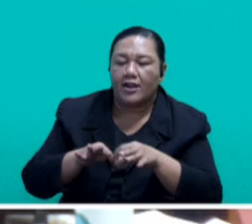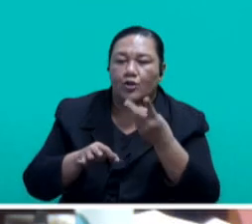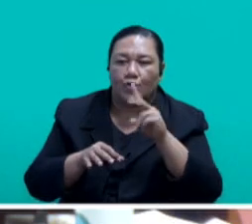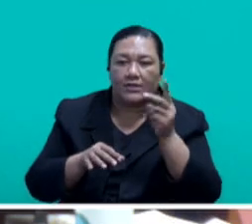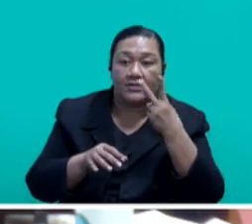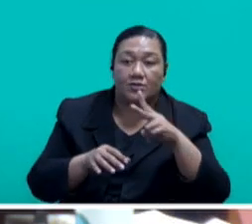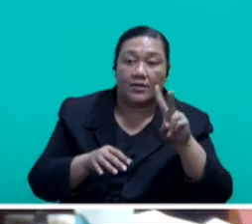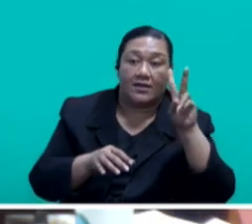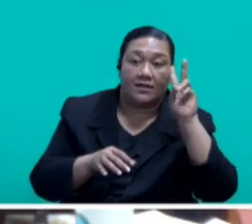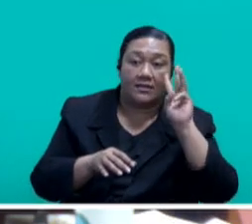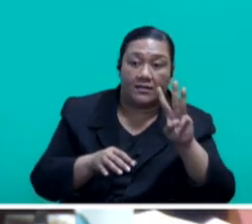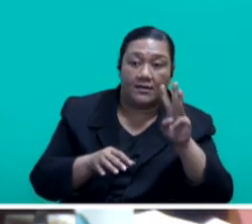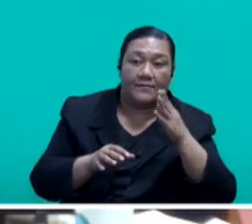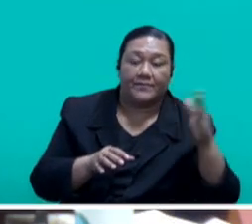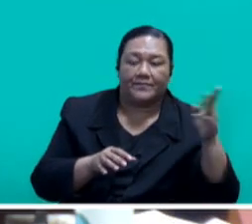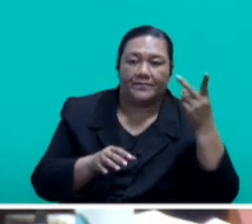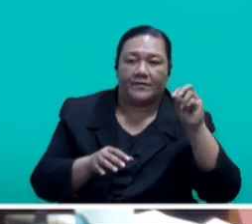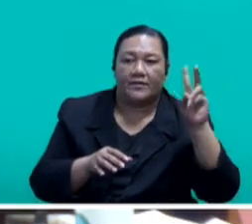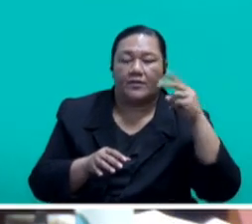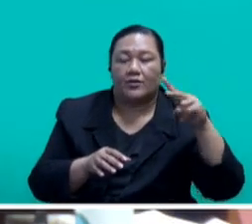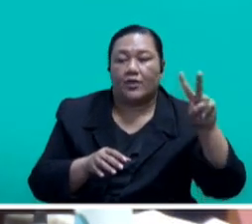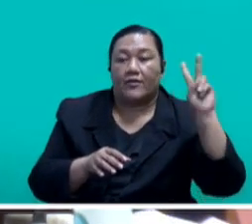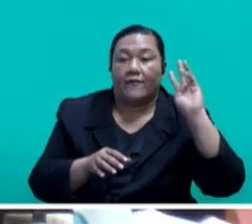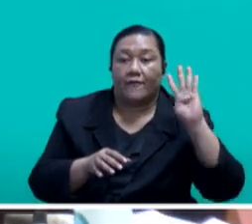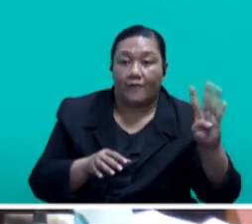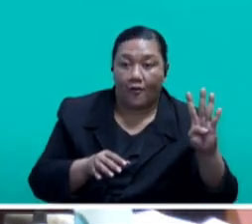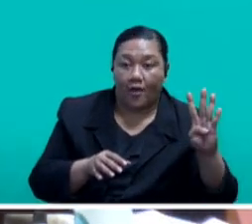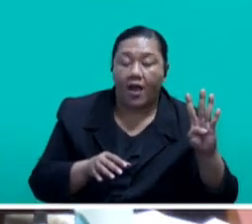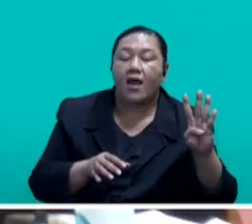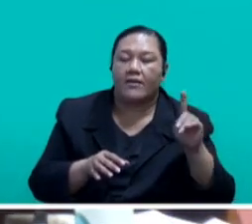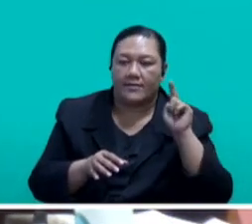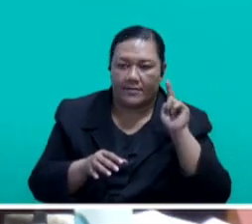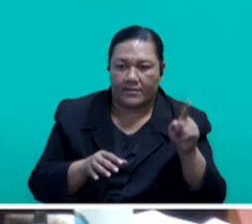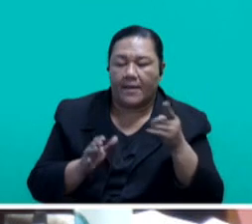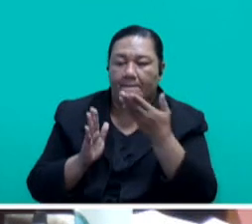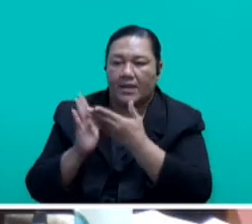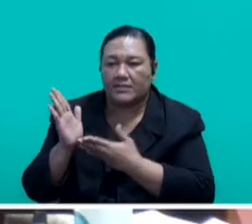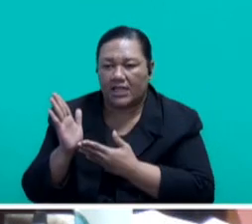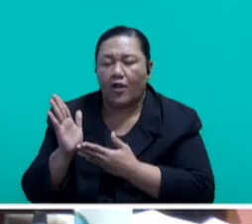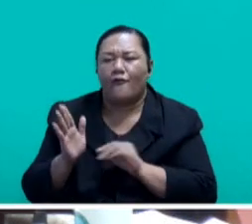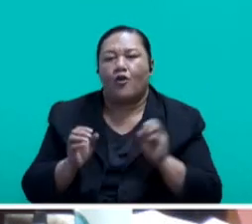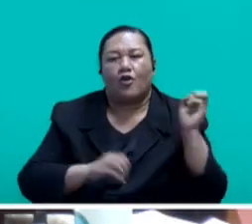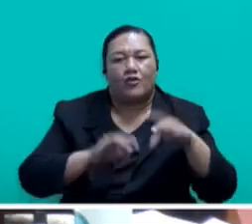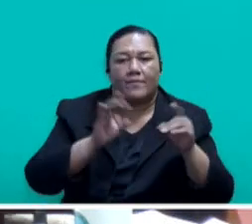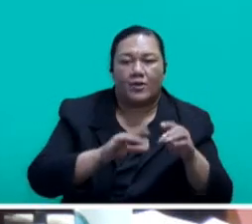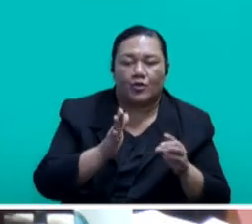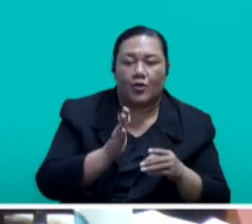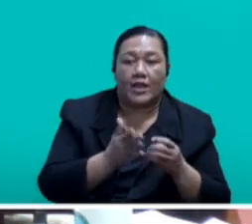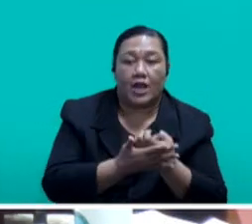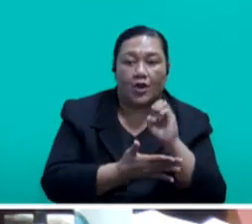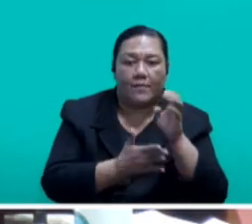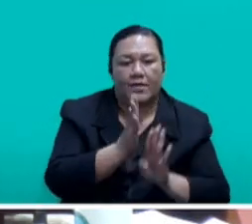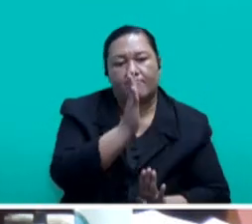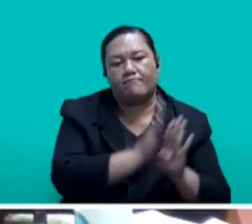2023-2024 budget to support the economic recovery and contributing to rebuilding our